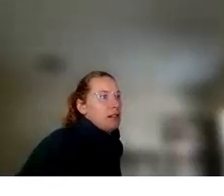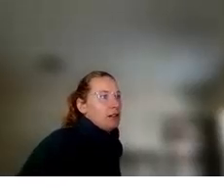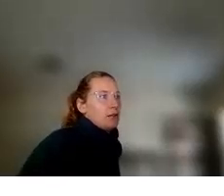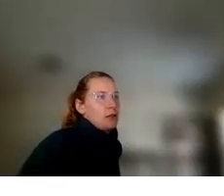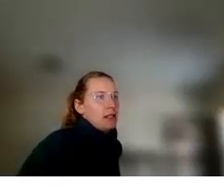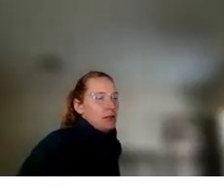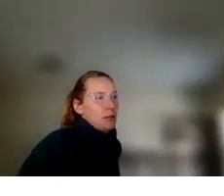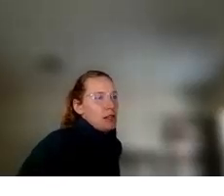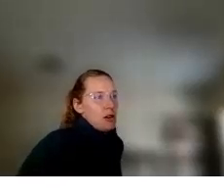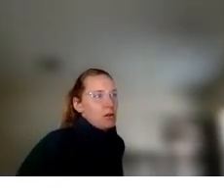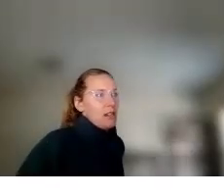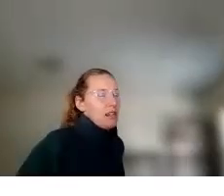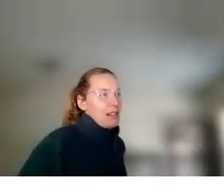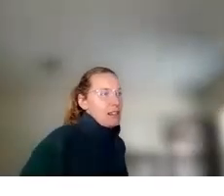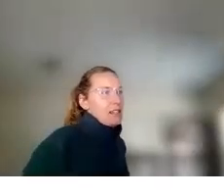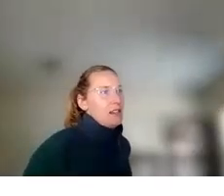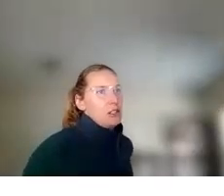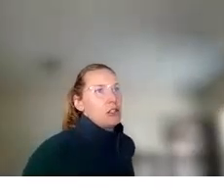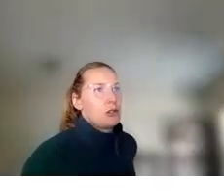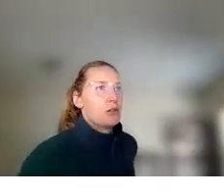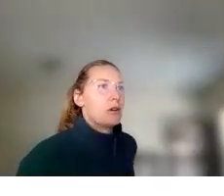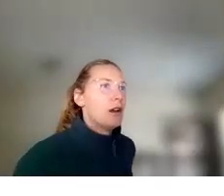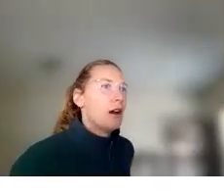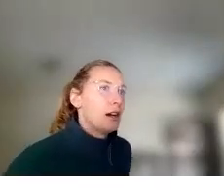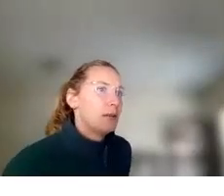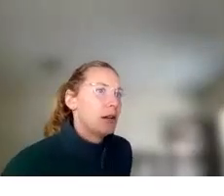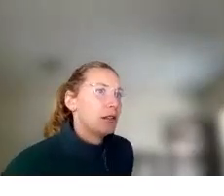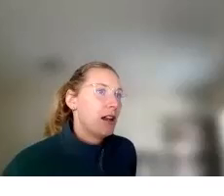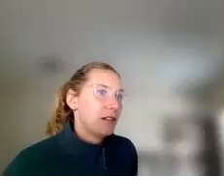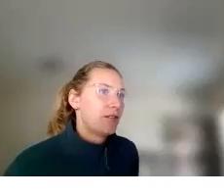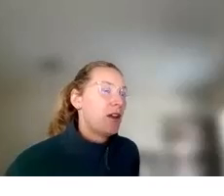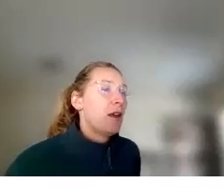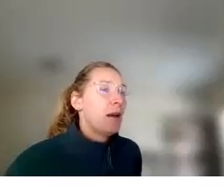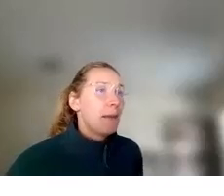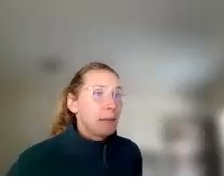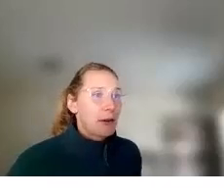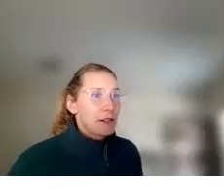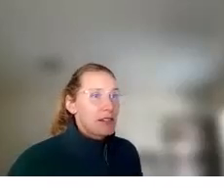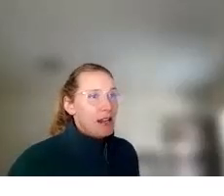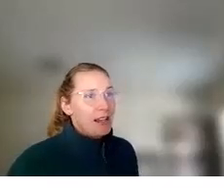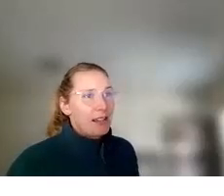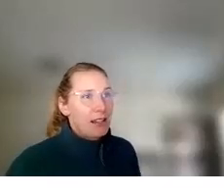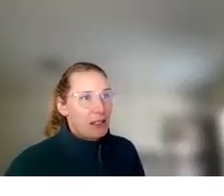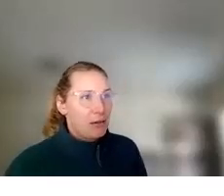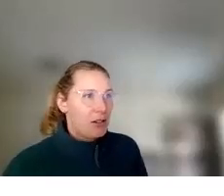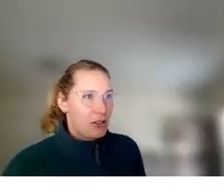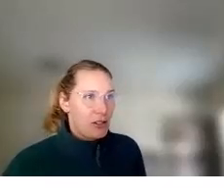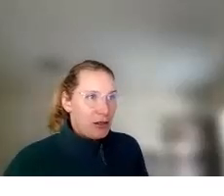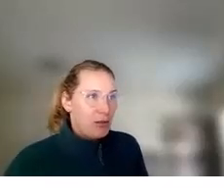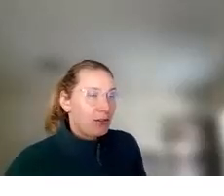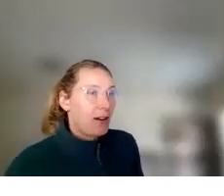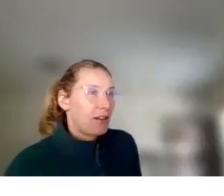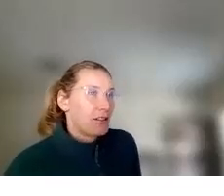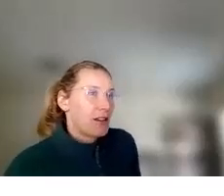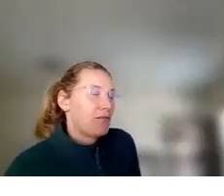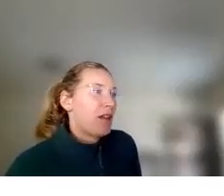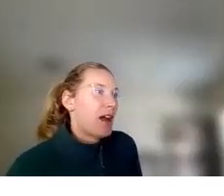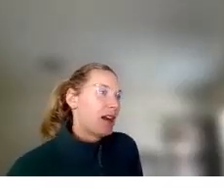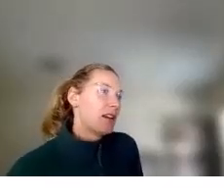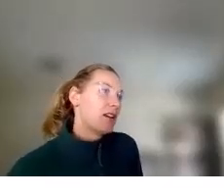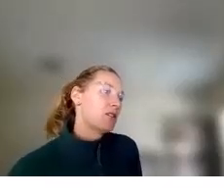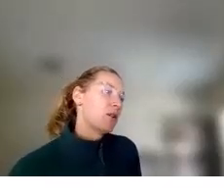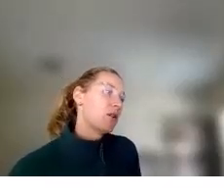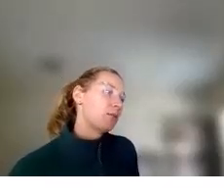But, we know that that's an issue. A lot of members and case managers and providers